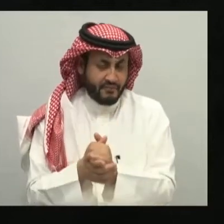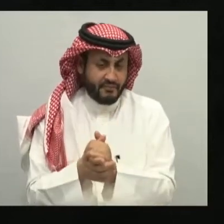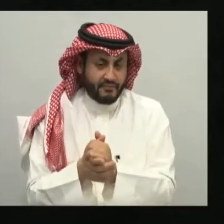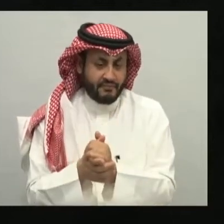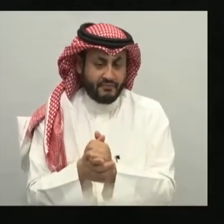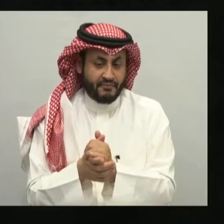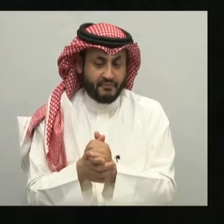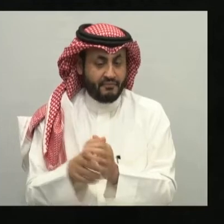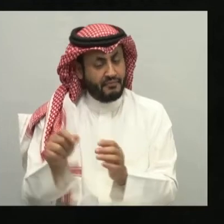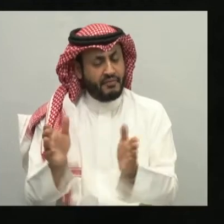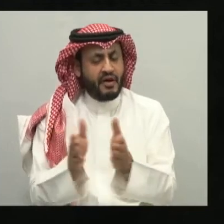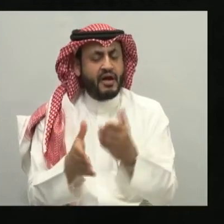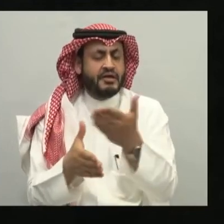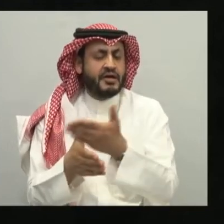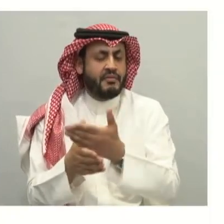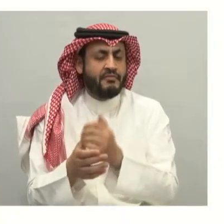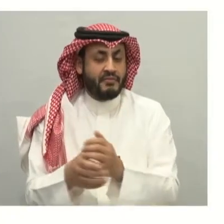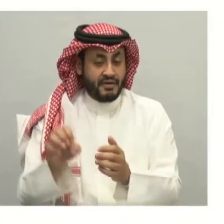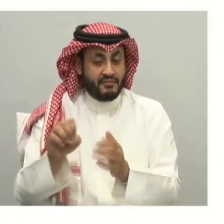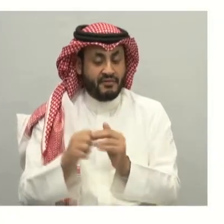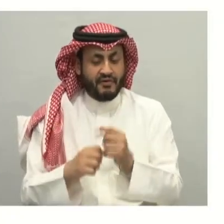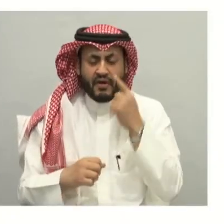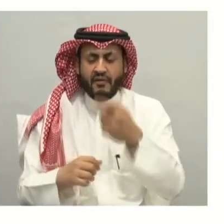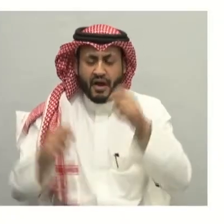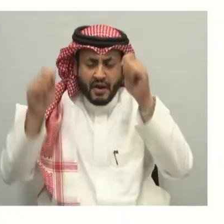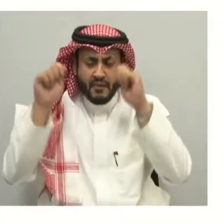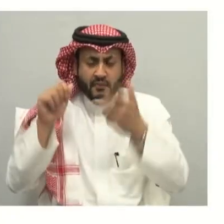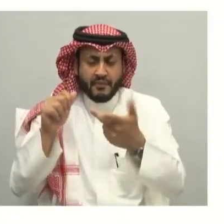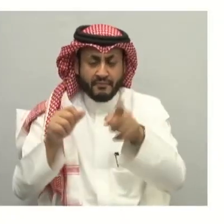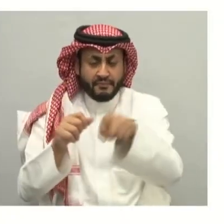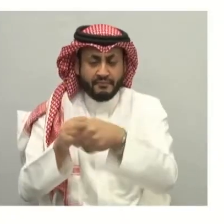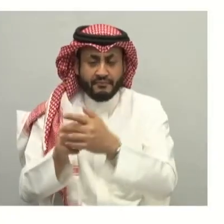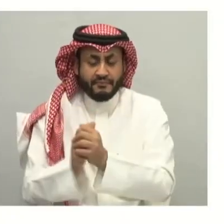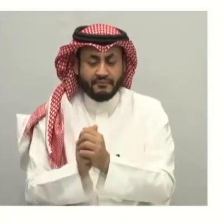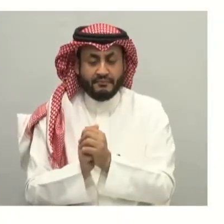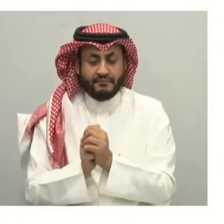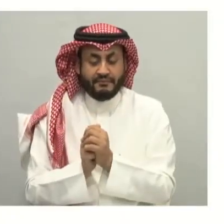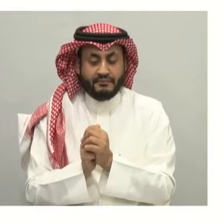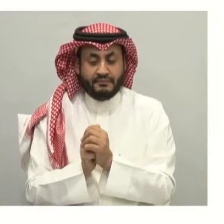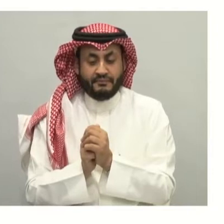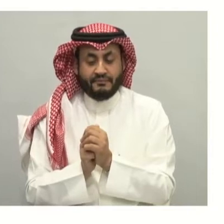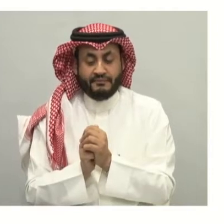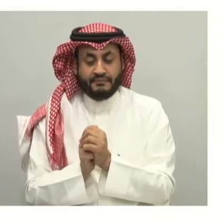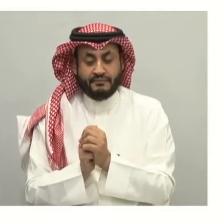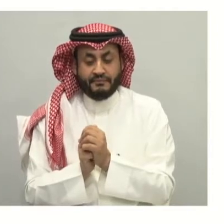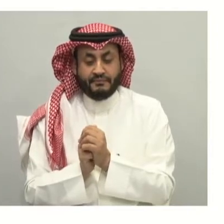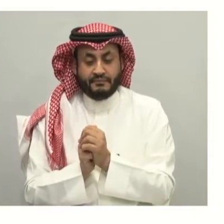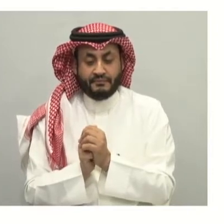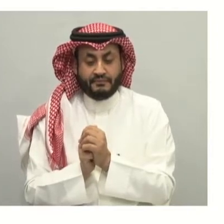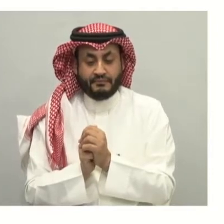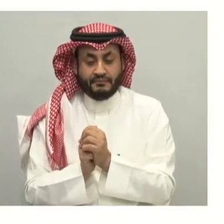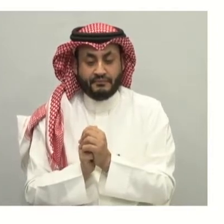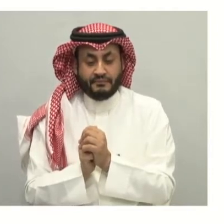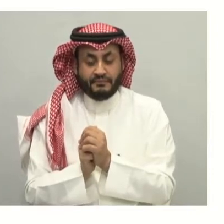It has a short A. Excellent. Can you find the picture of the hat? hat. This is hat,